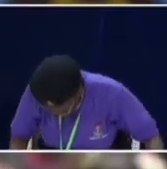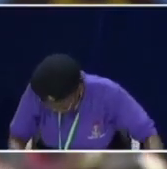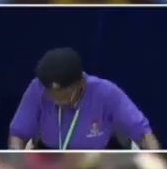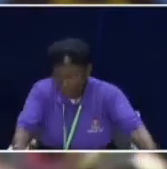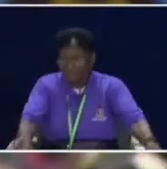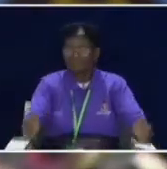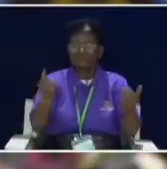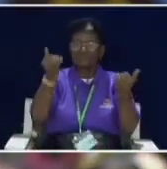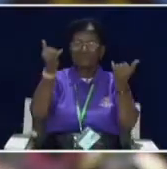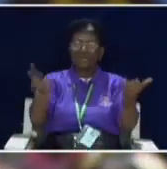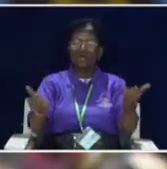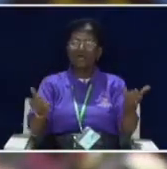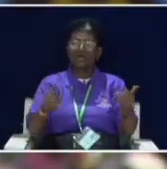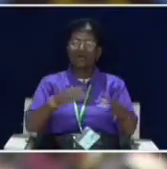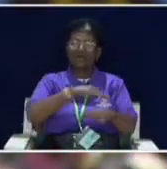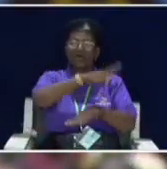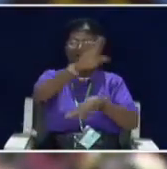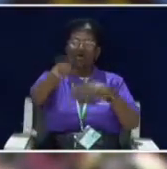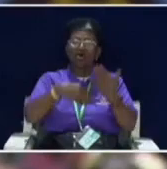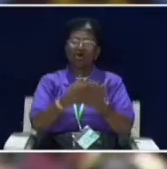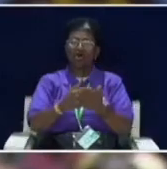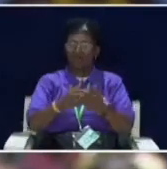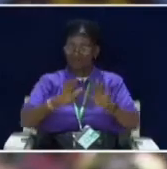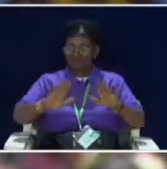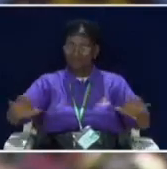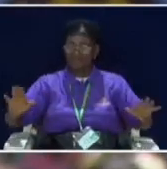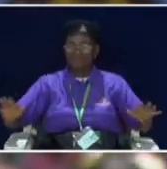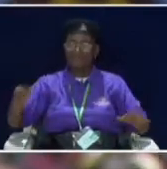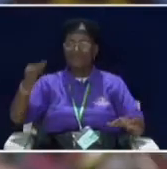Now, all children of March.